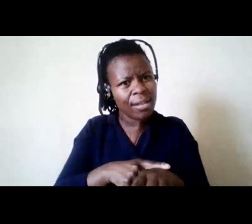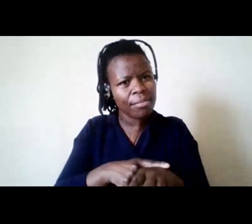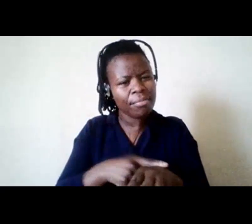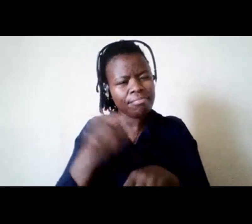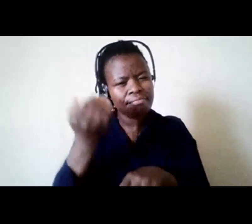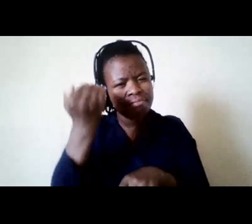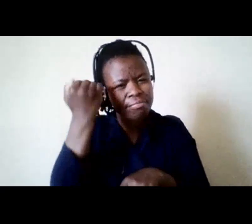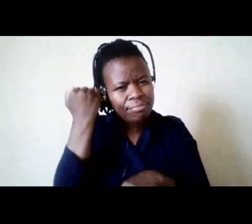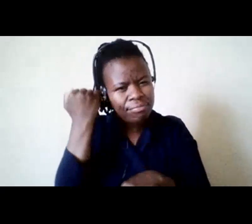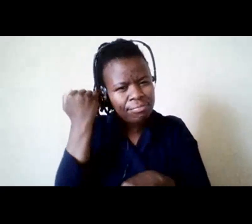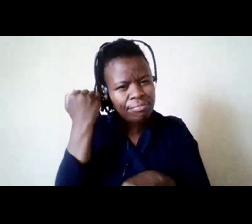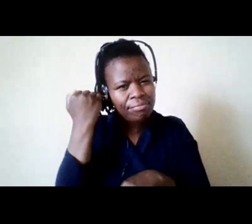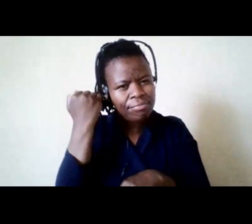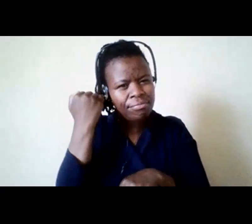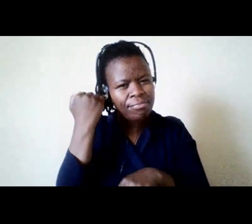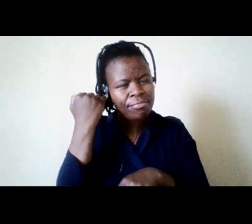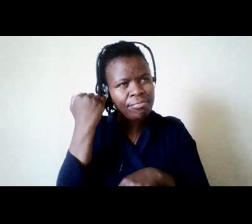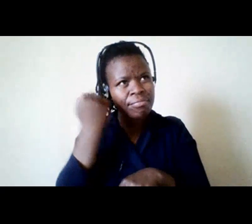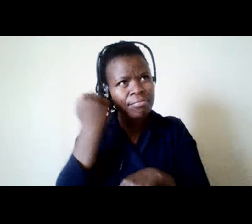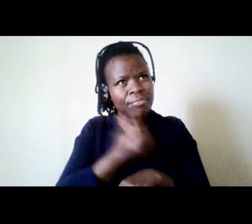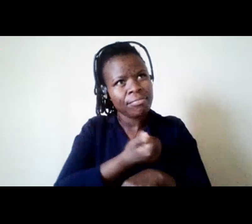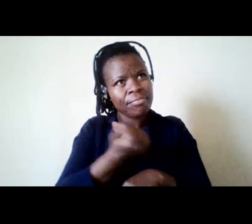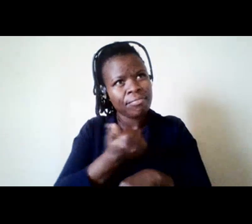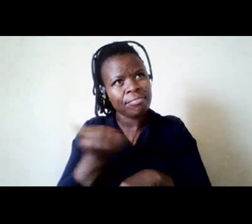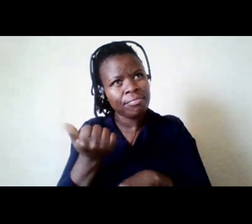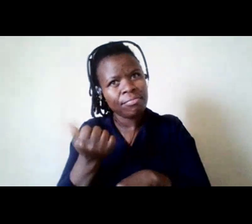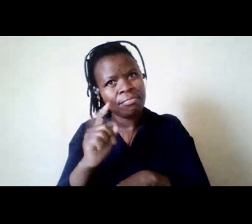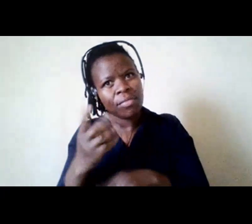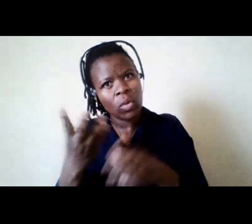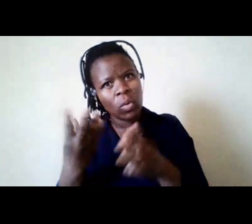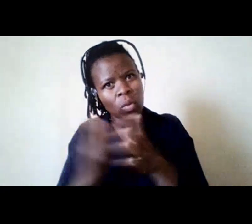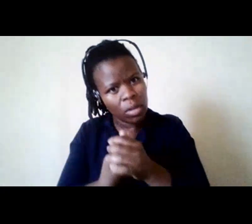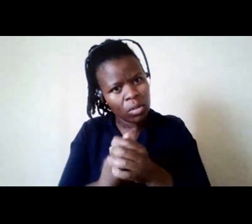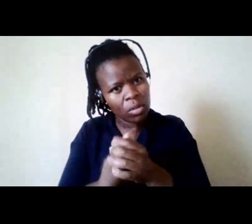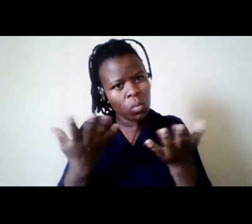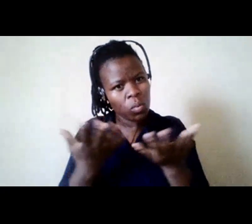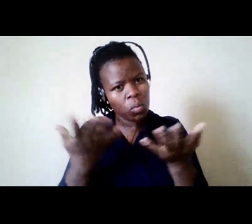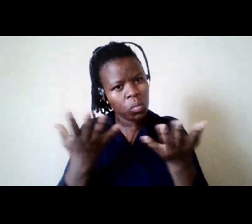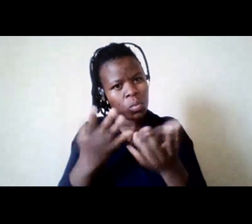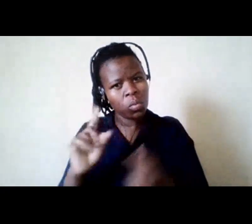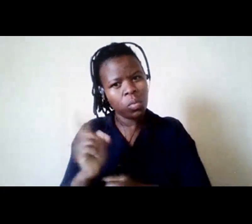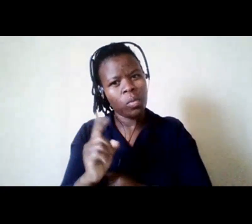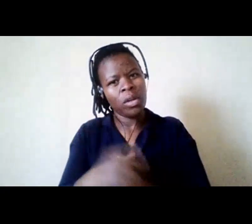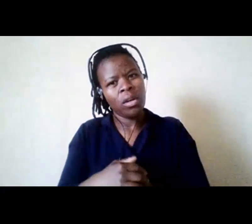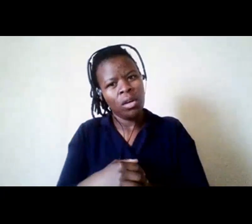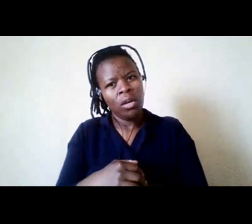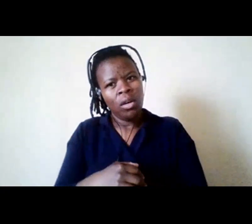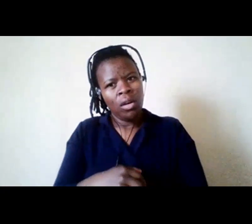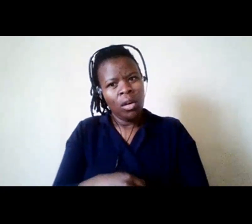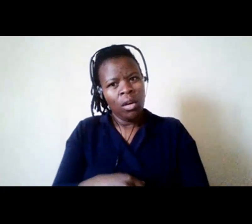experiencing one of the organization whereby